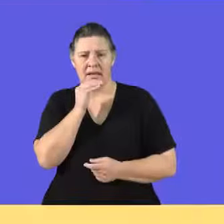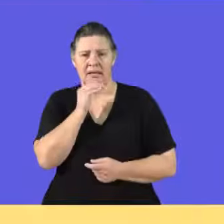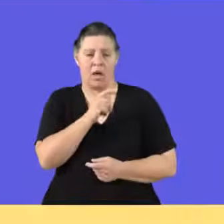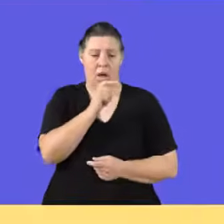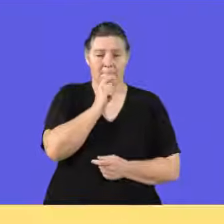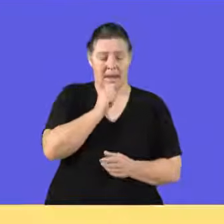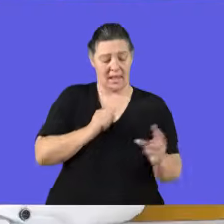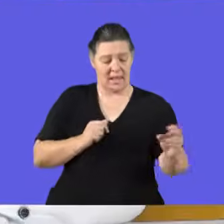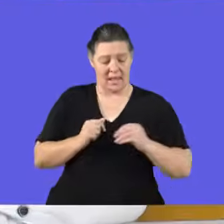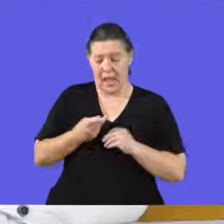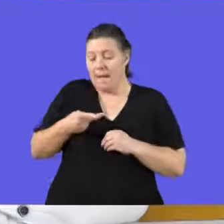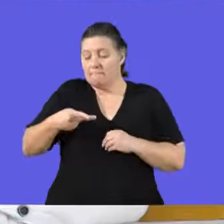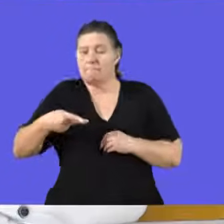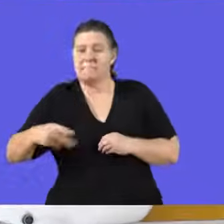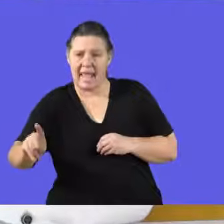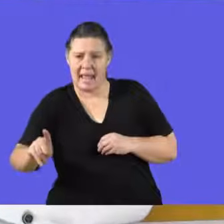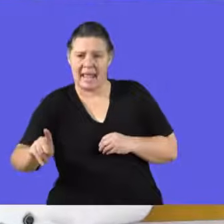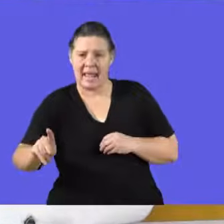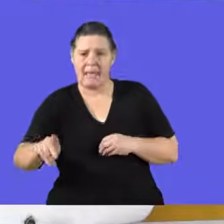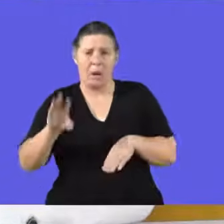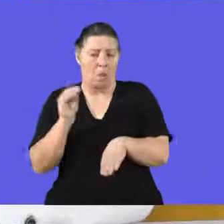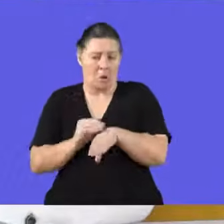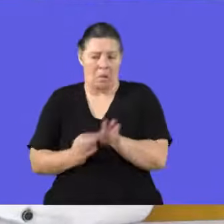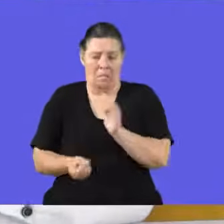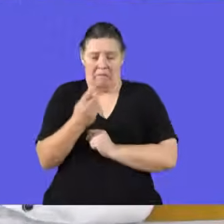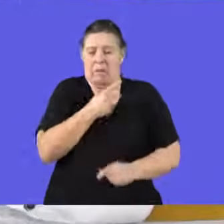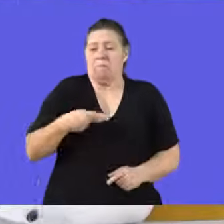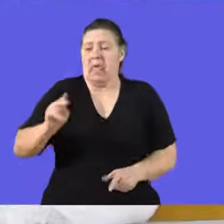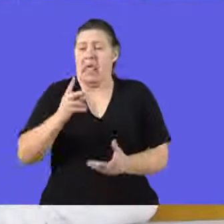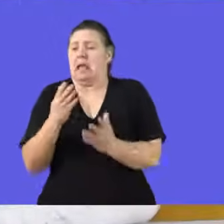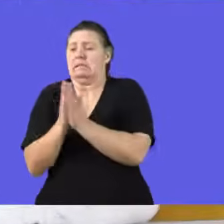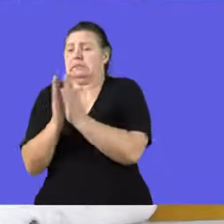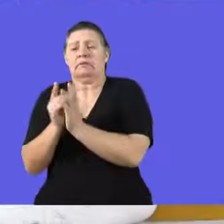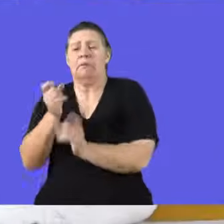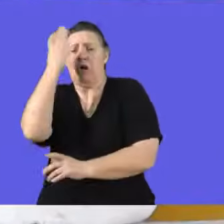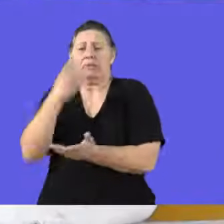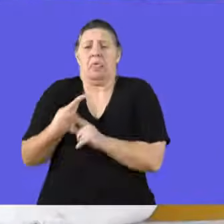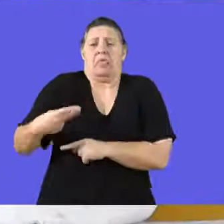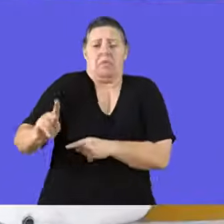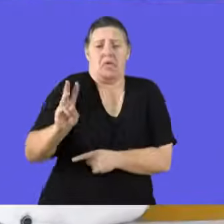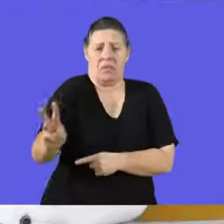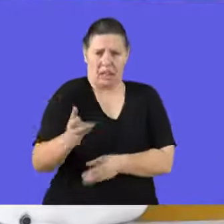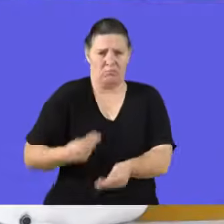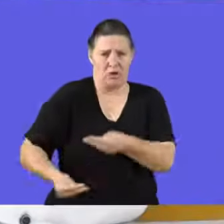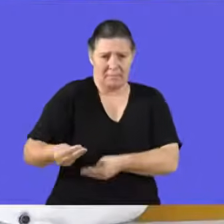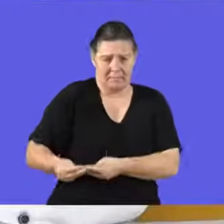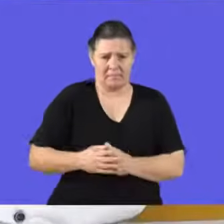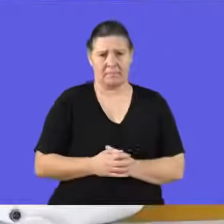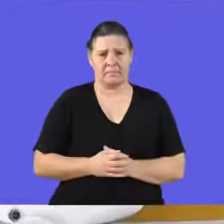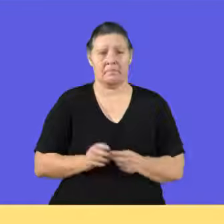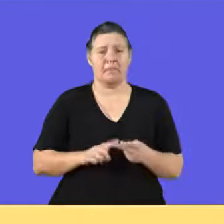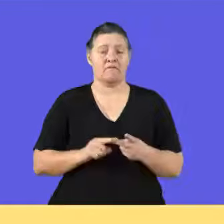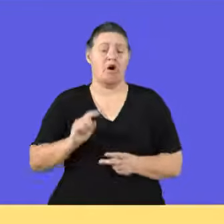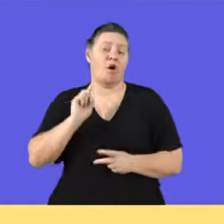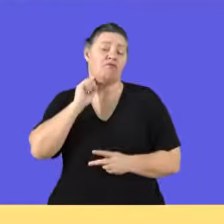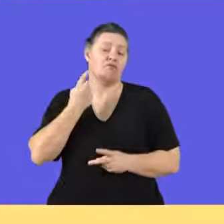bribery. Bribery is when you use money to pay for you to get out of a particular situation. That is bribery.